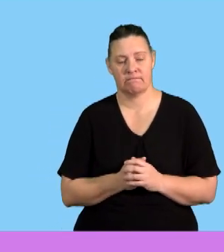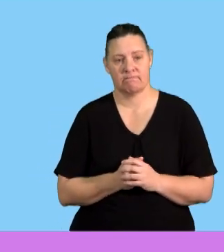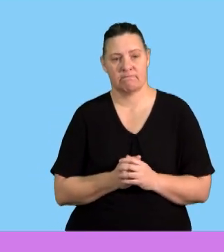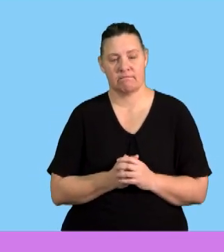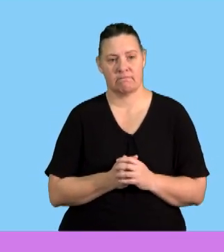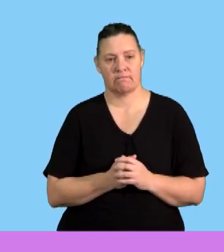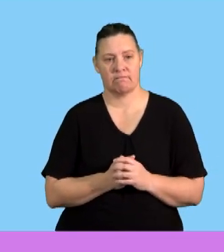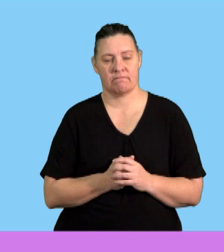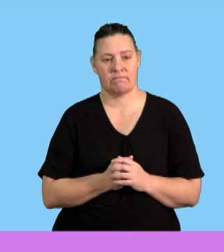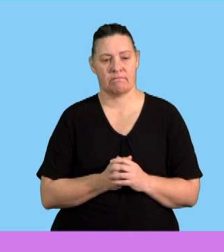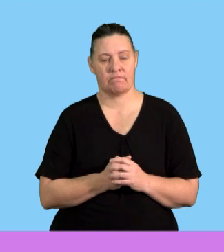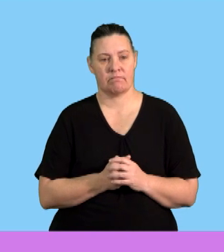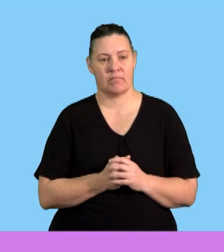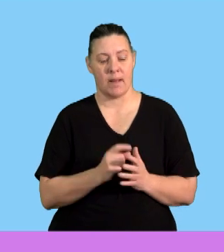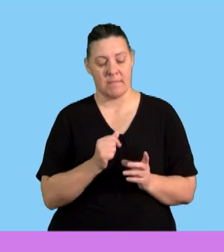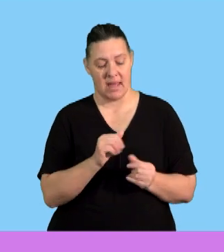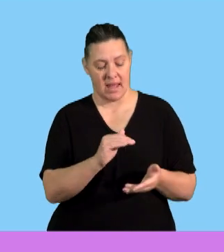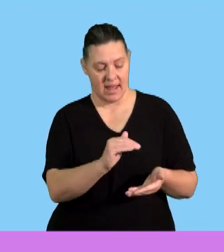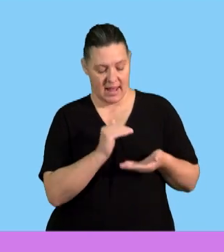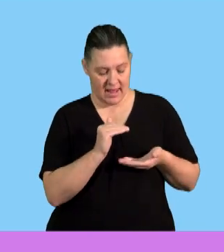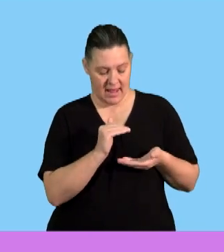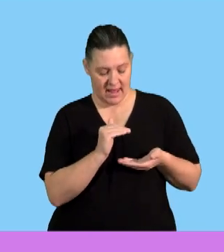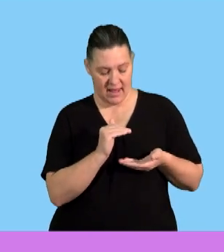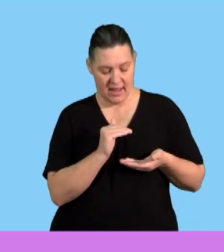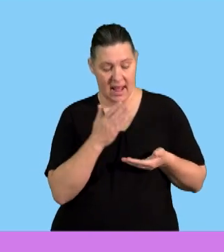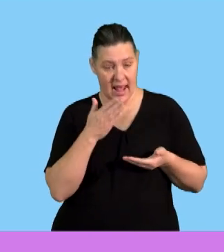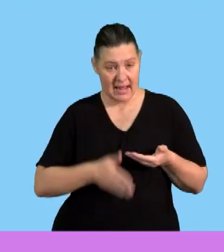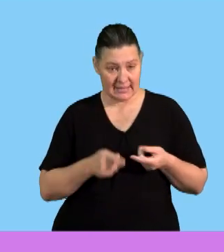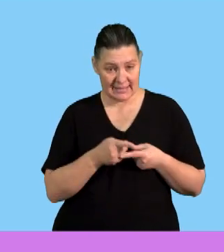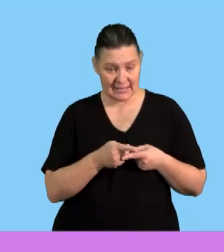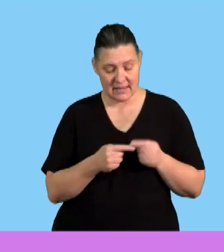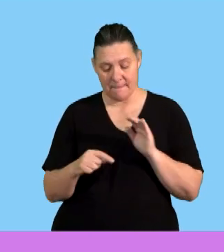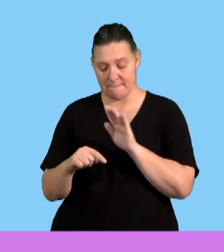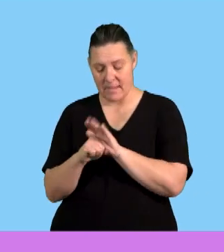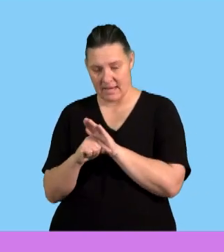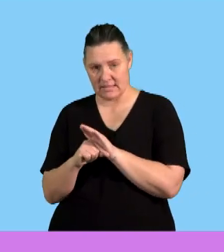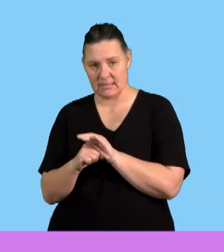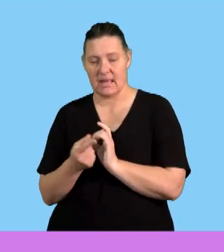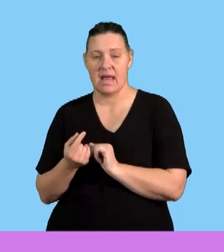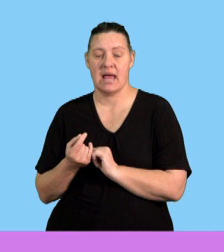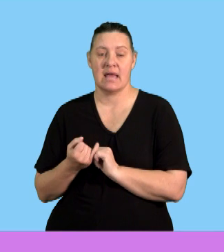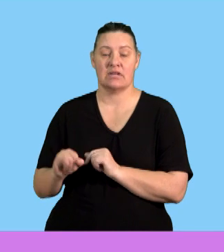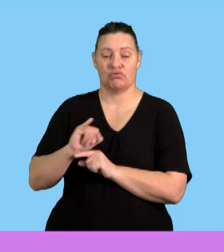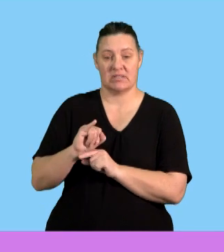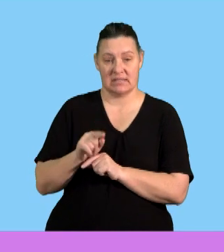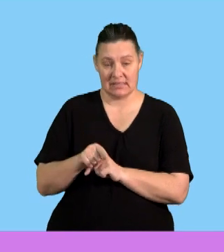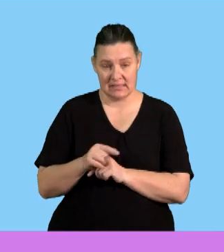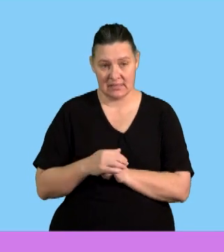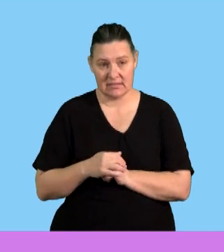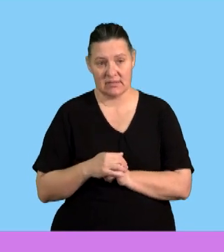is going to be our lump sum, our end value, minus our interest,